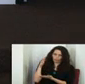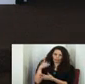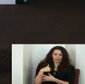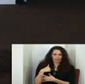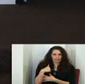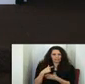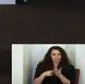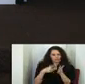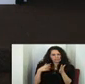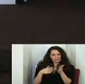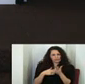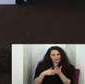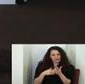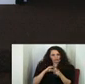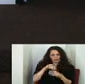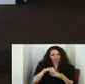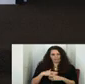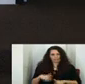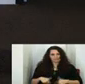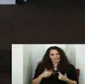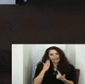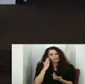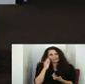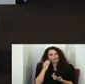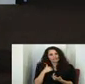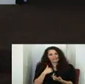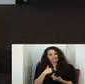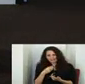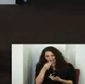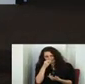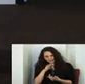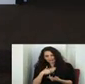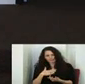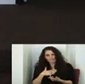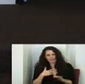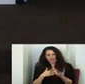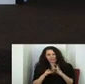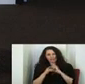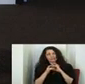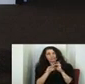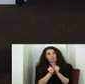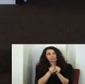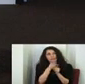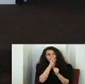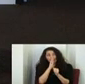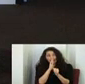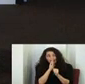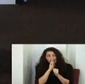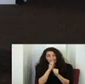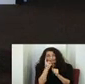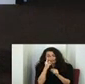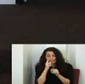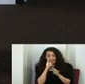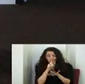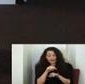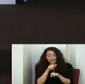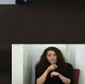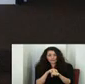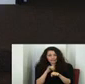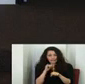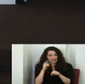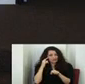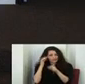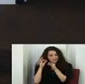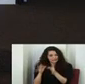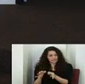know that I have neglected my relationship with God to such a moment that the decisions that